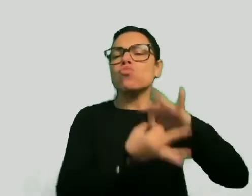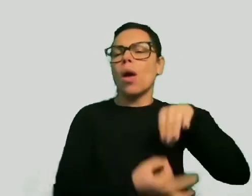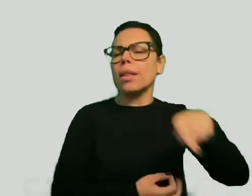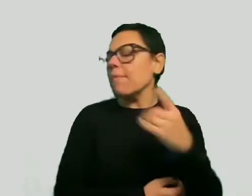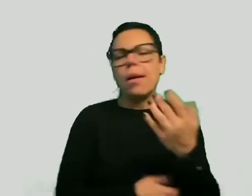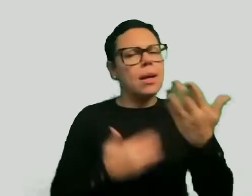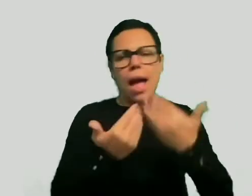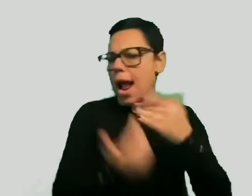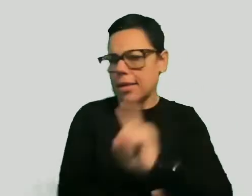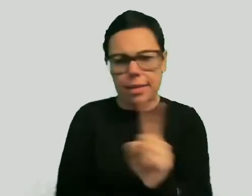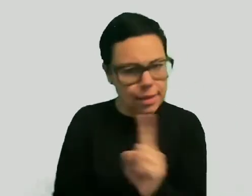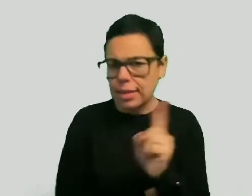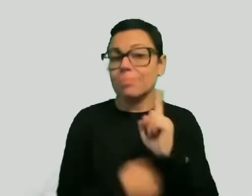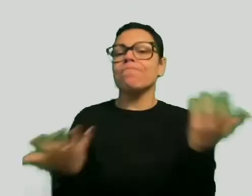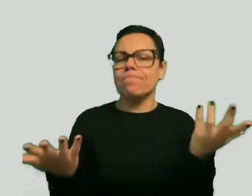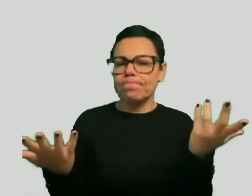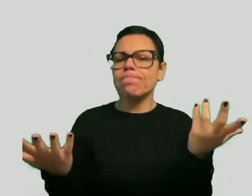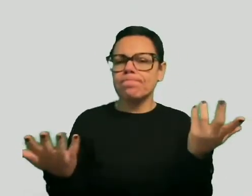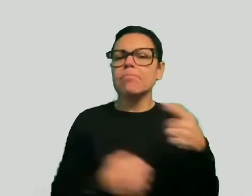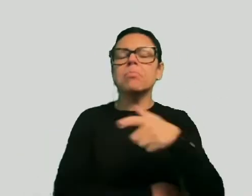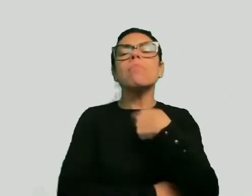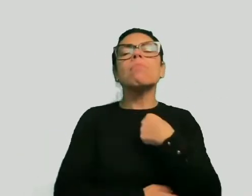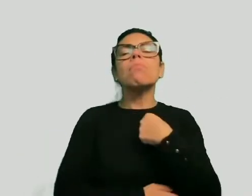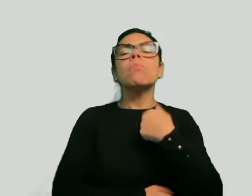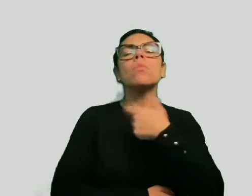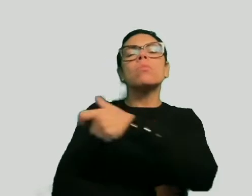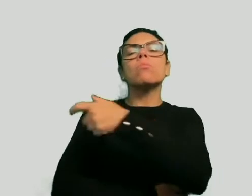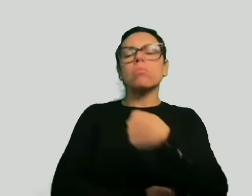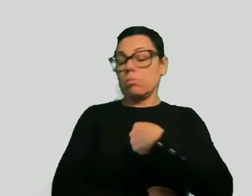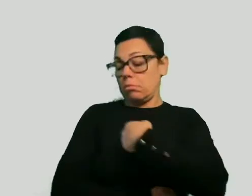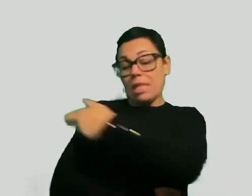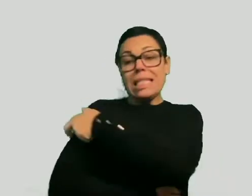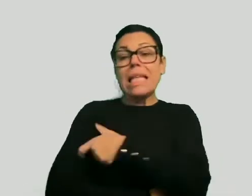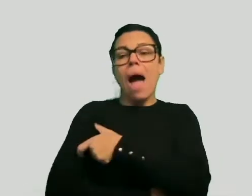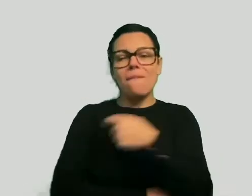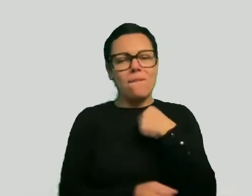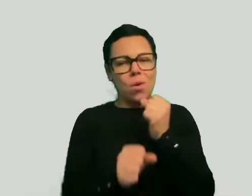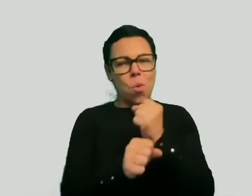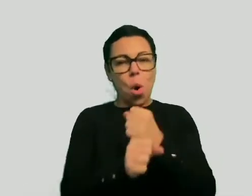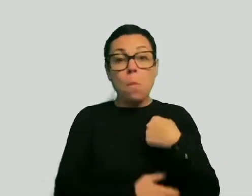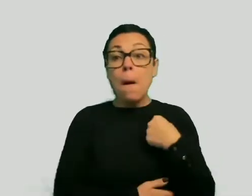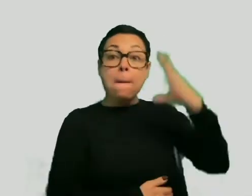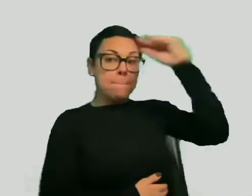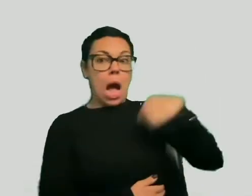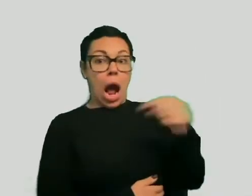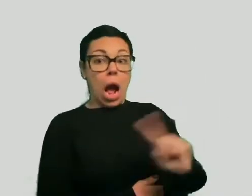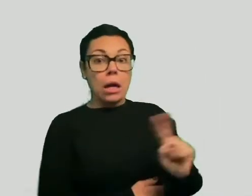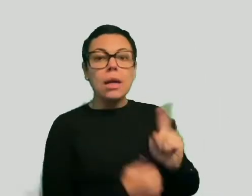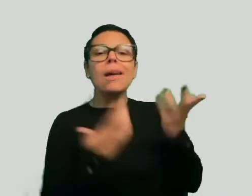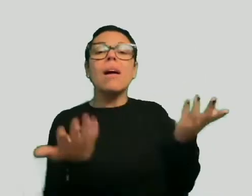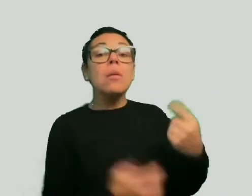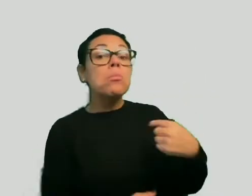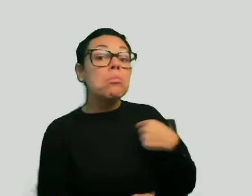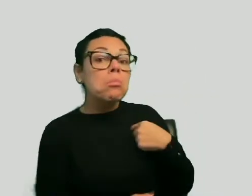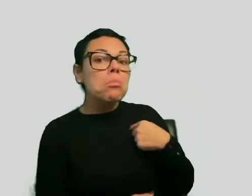Non-men? Yeah? Very... well, I mean, you need to justify it. Why? So okay. It needs to be very clear.